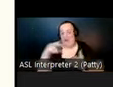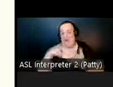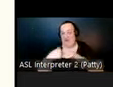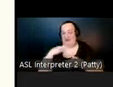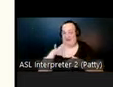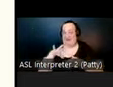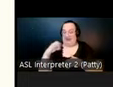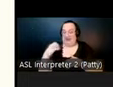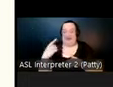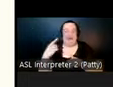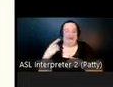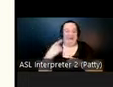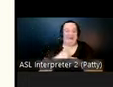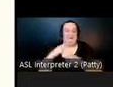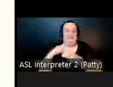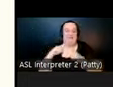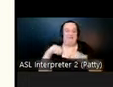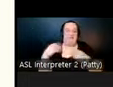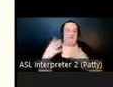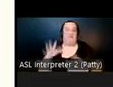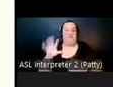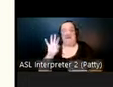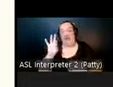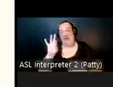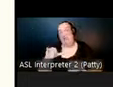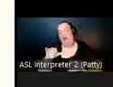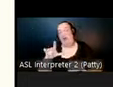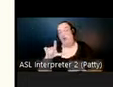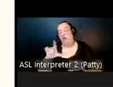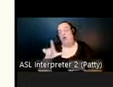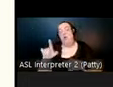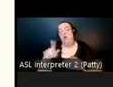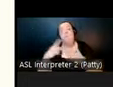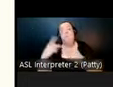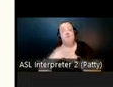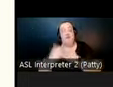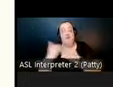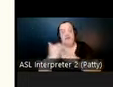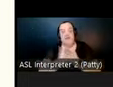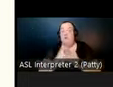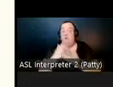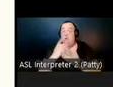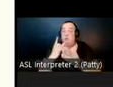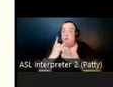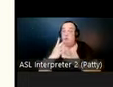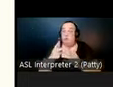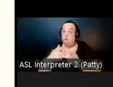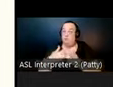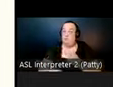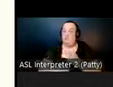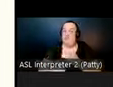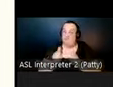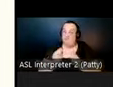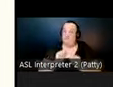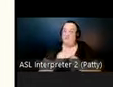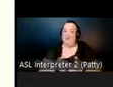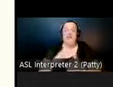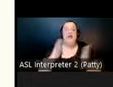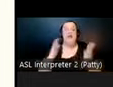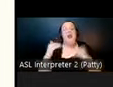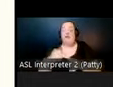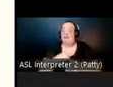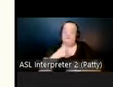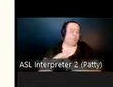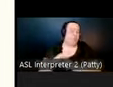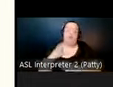to produce the FY21 project list. That was pretty challenging. Next came COVID-19